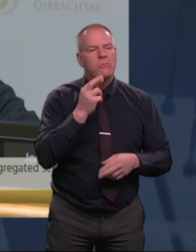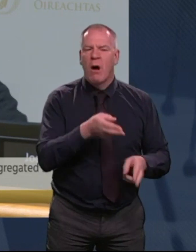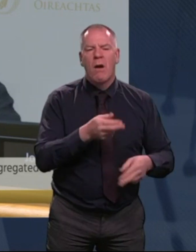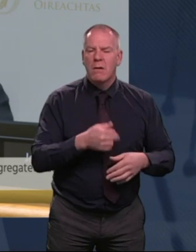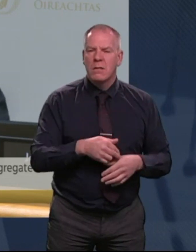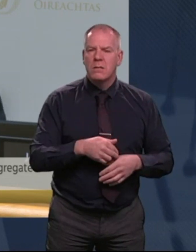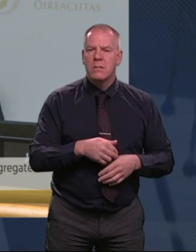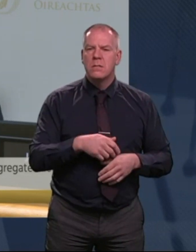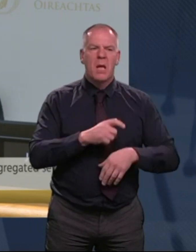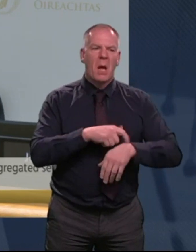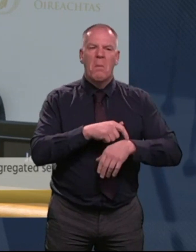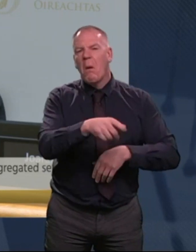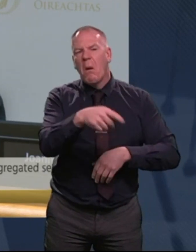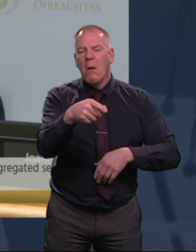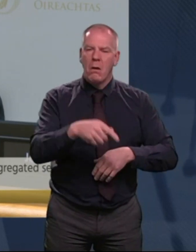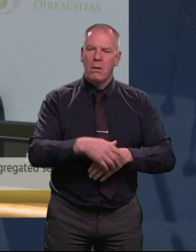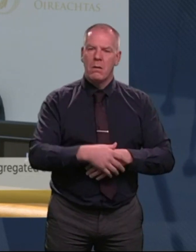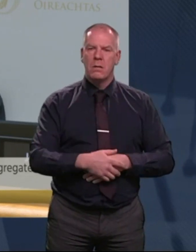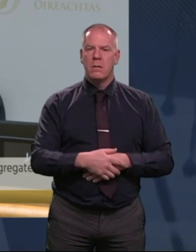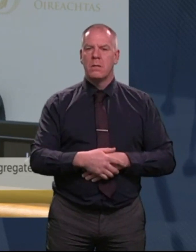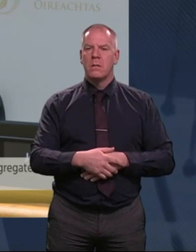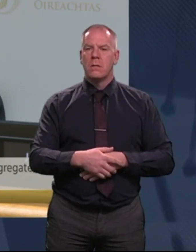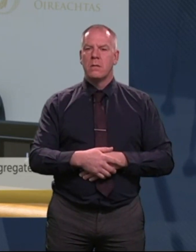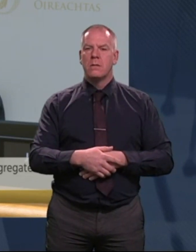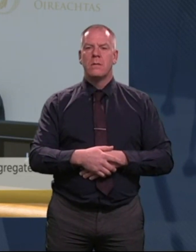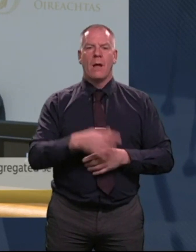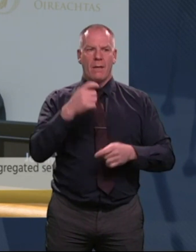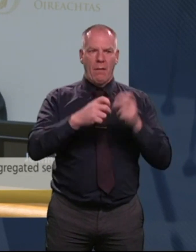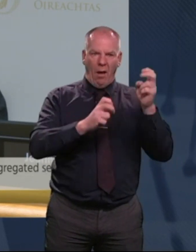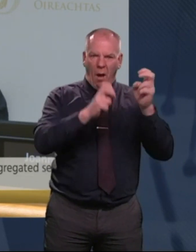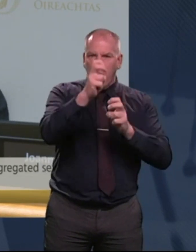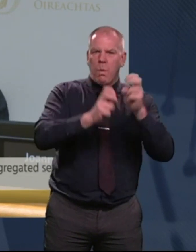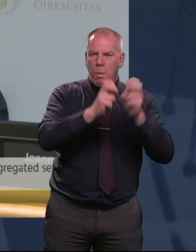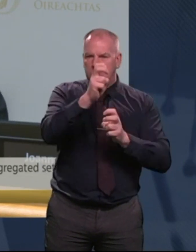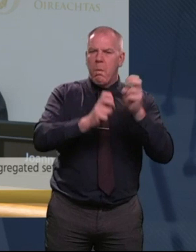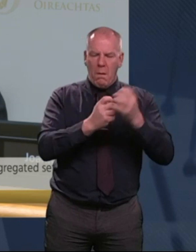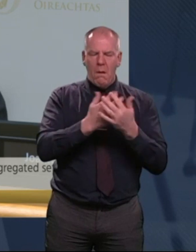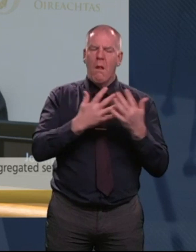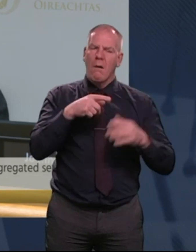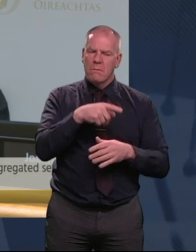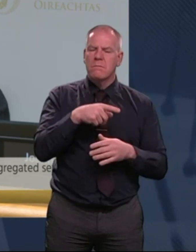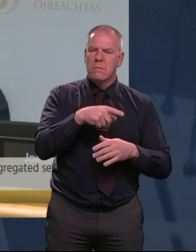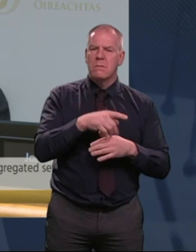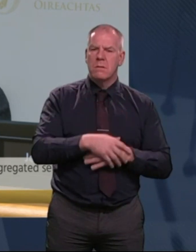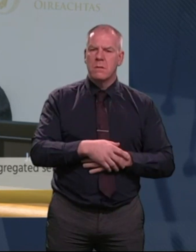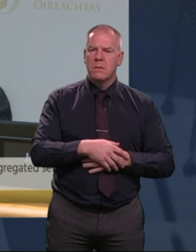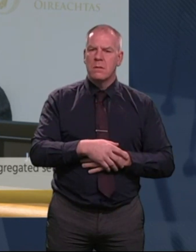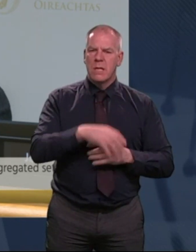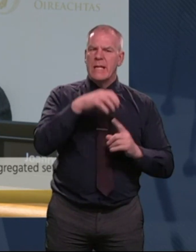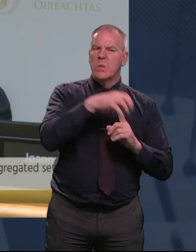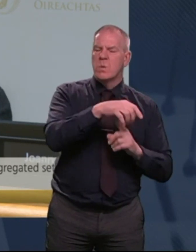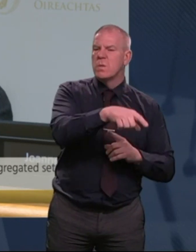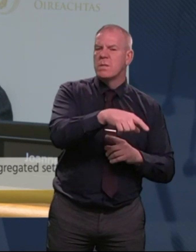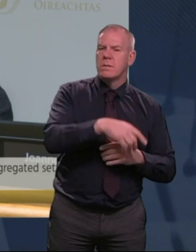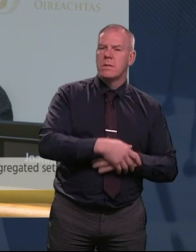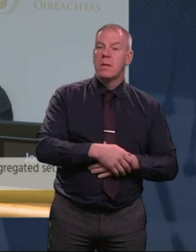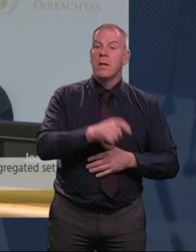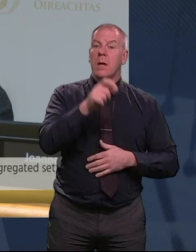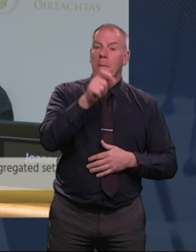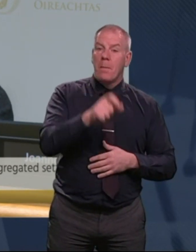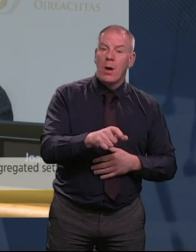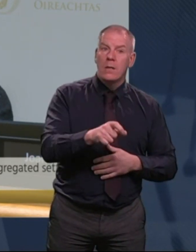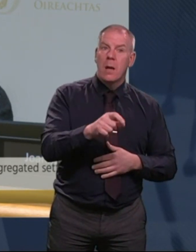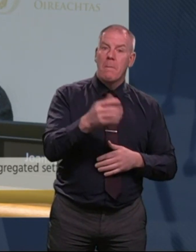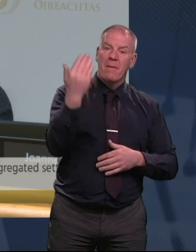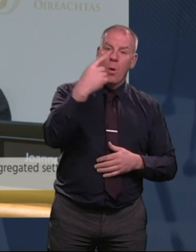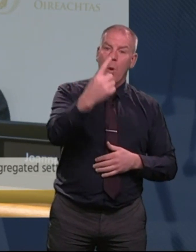At that time. And then we used to have arguments, an awful lot in the institutions. The person used to